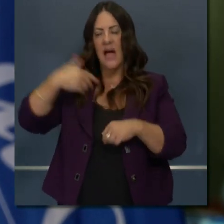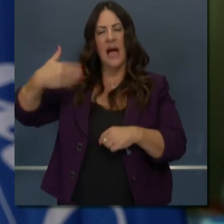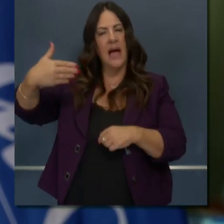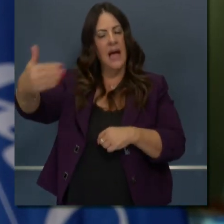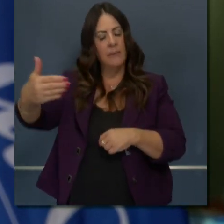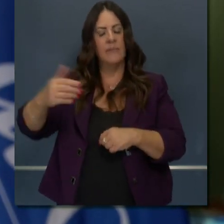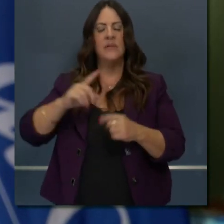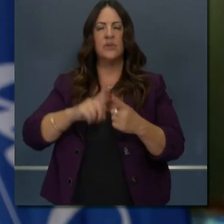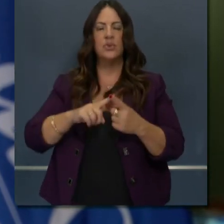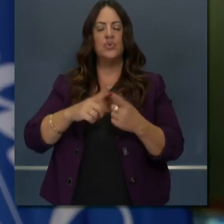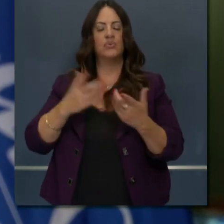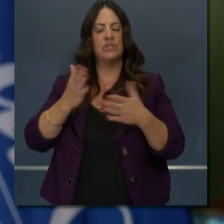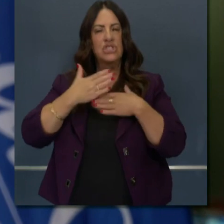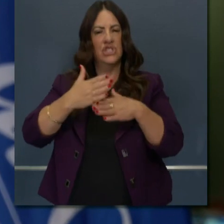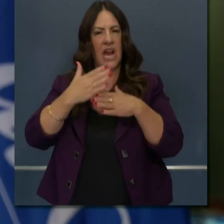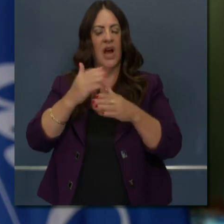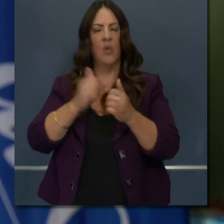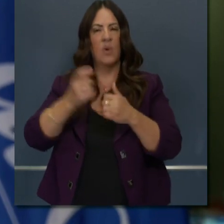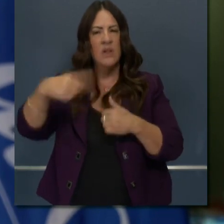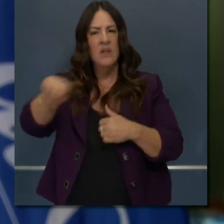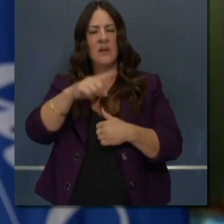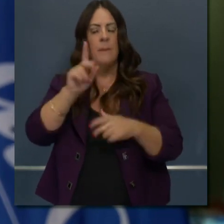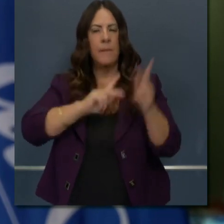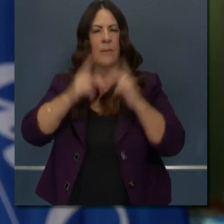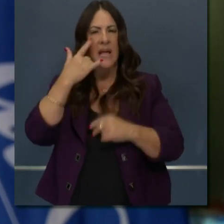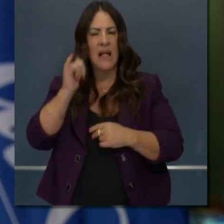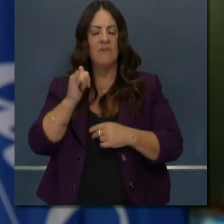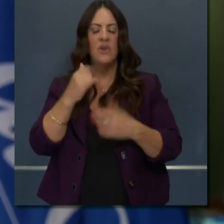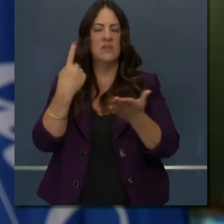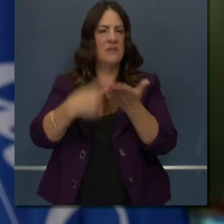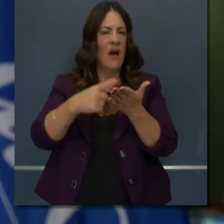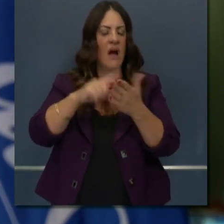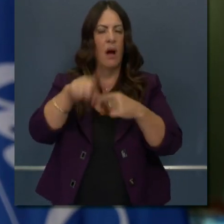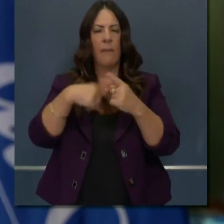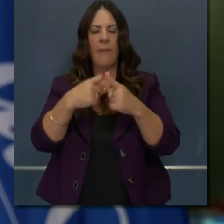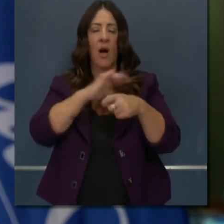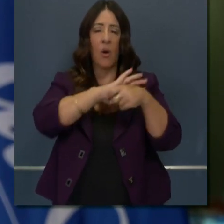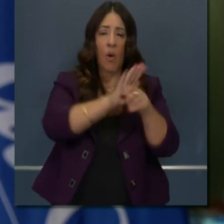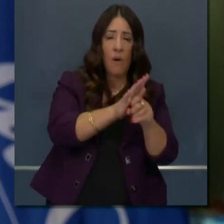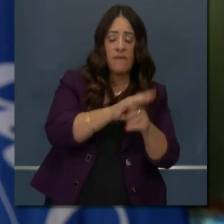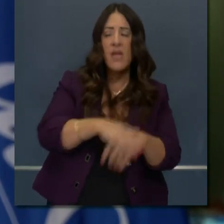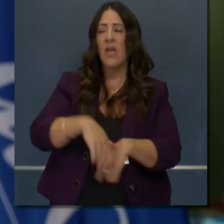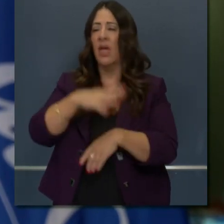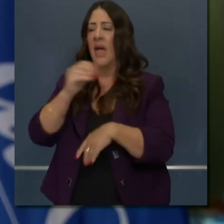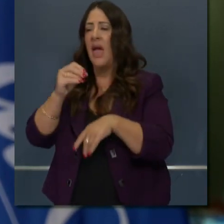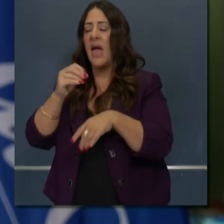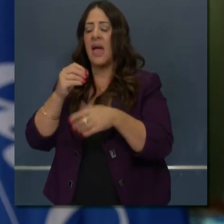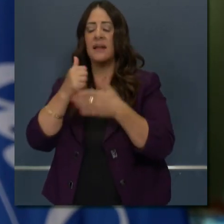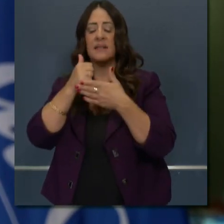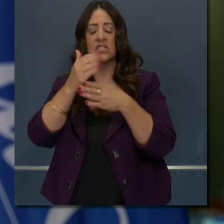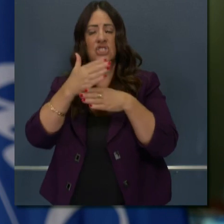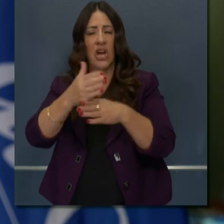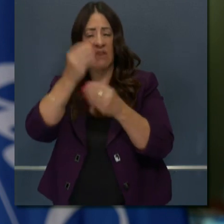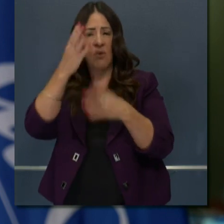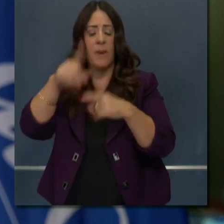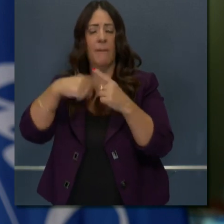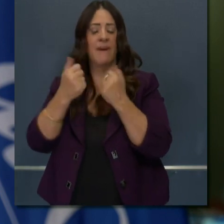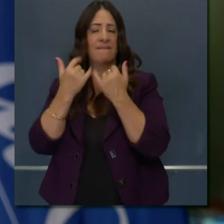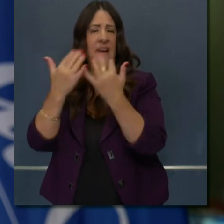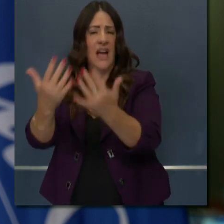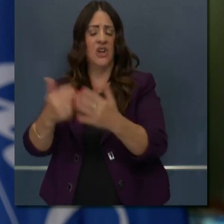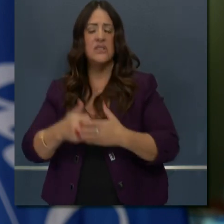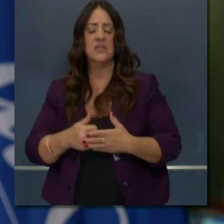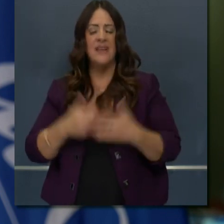to the people of California about COVID-19, about wildfires. We do run all of those things from here for the state of